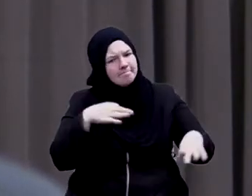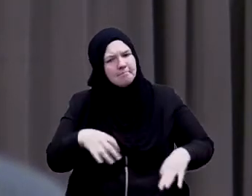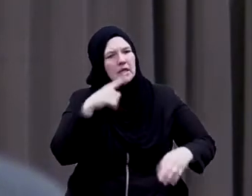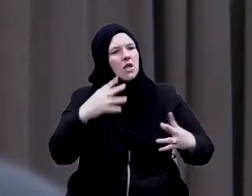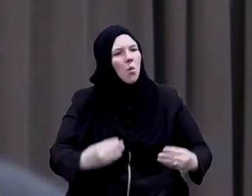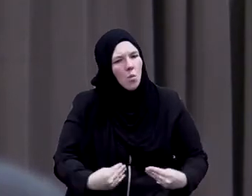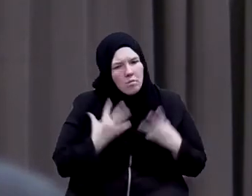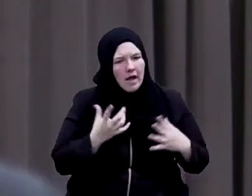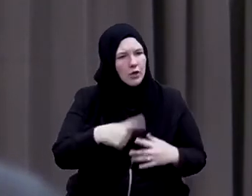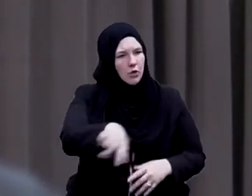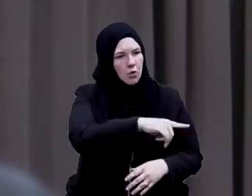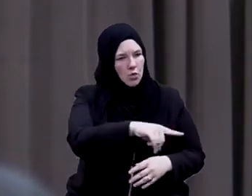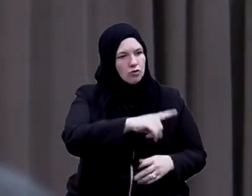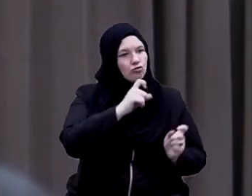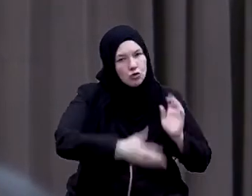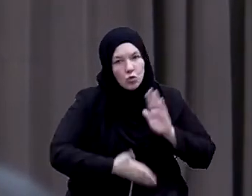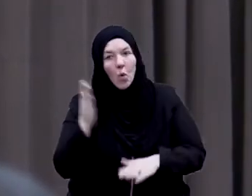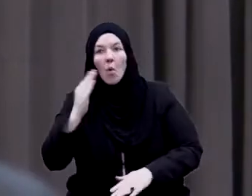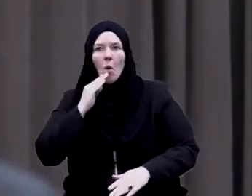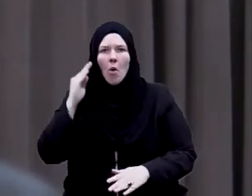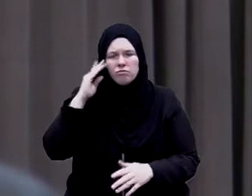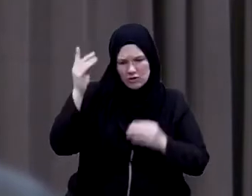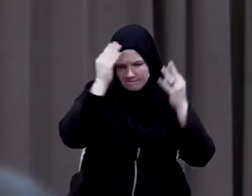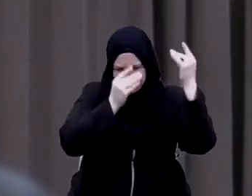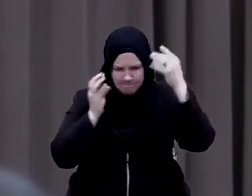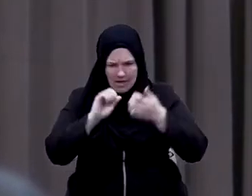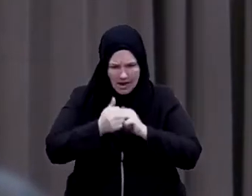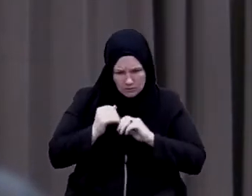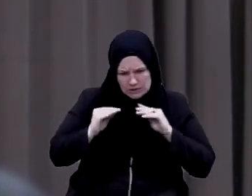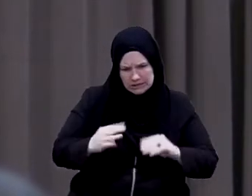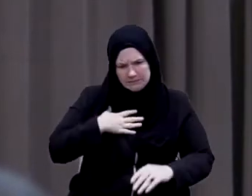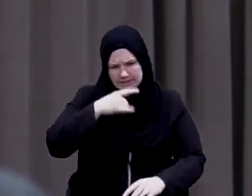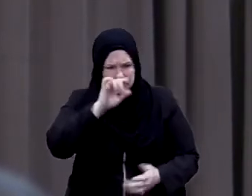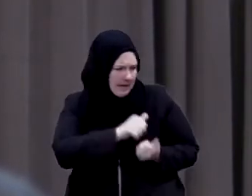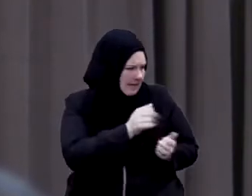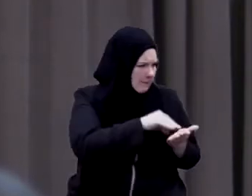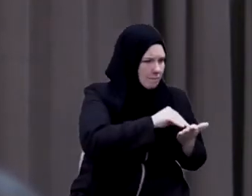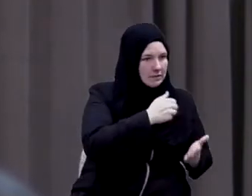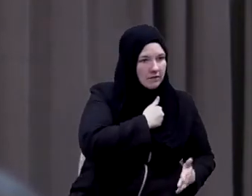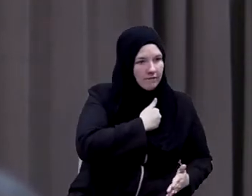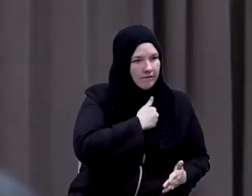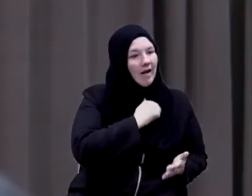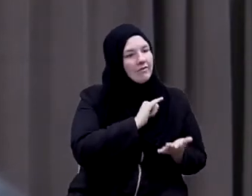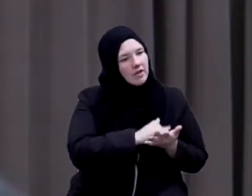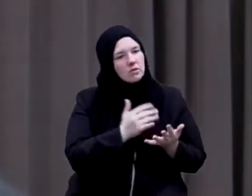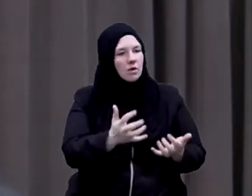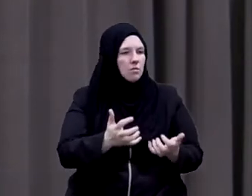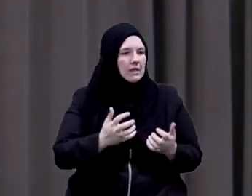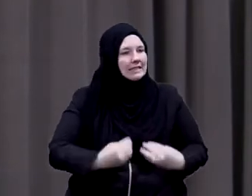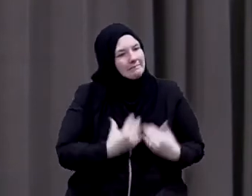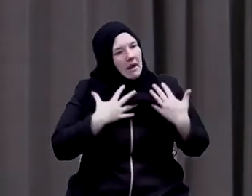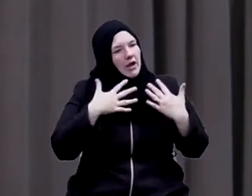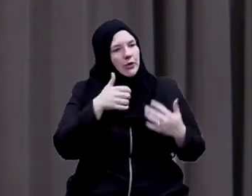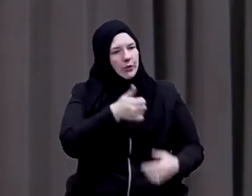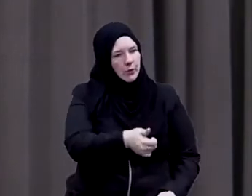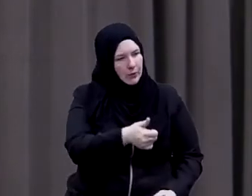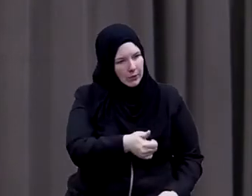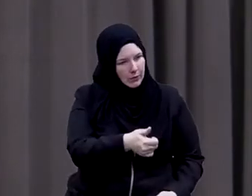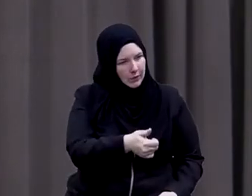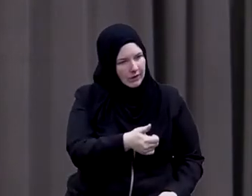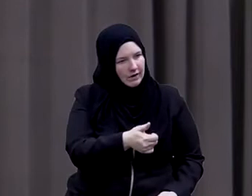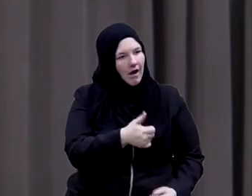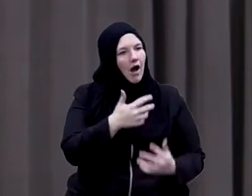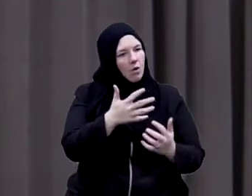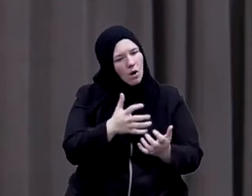everyone here to get engaged. To get engaged first with your own views